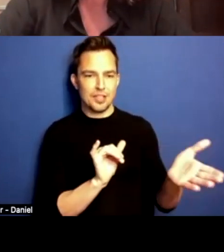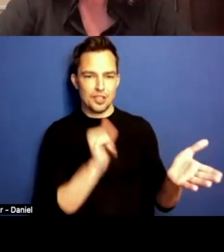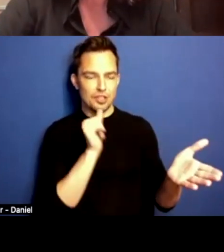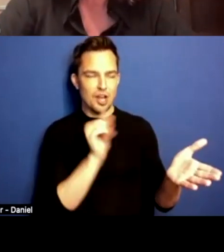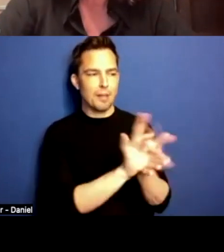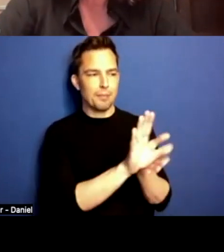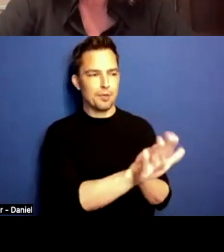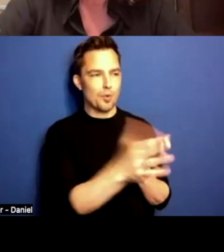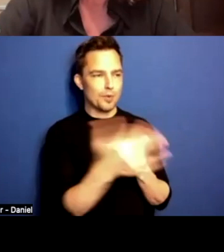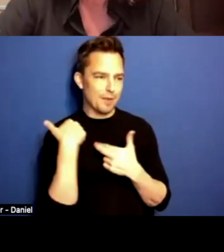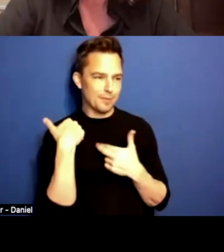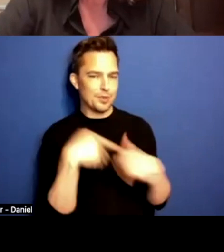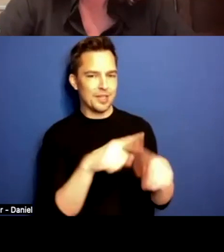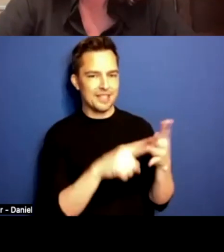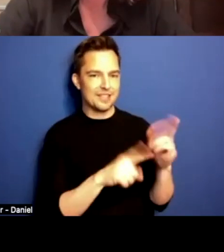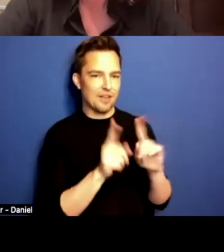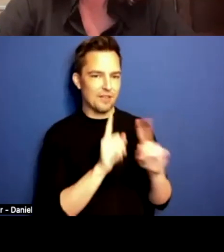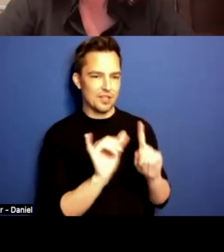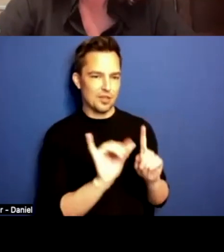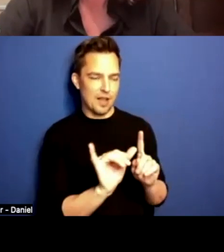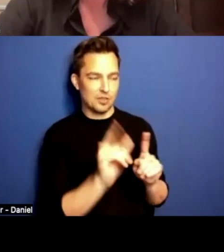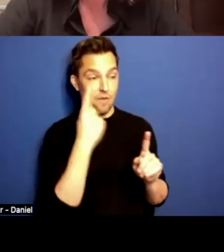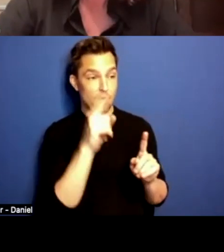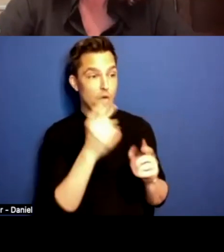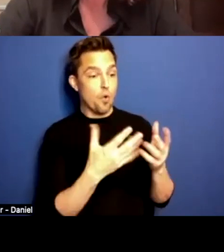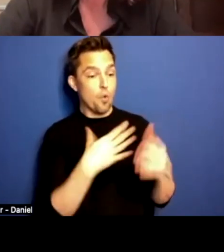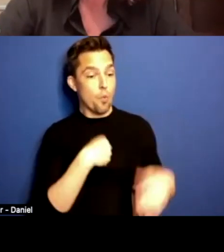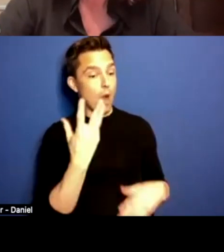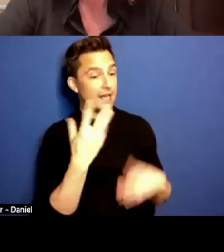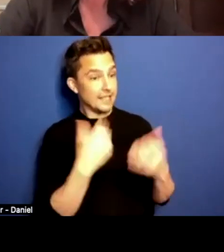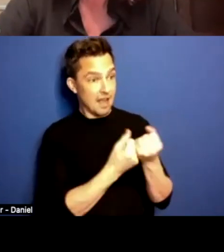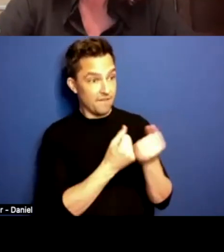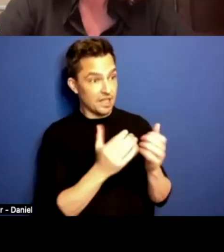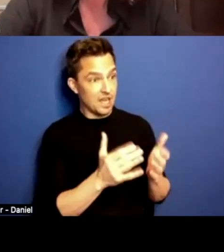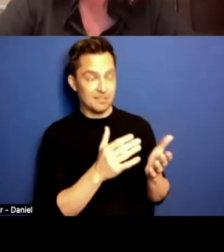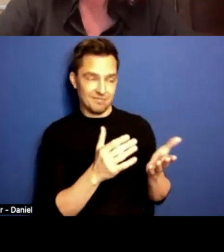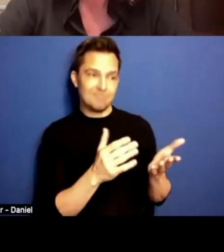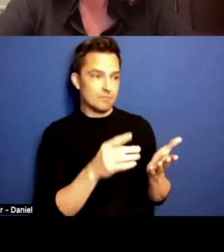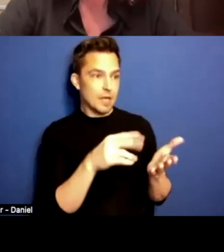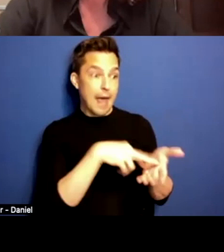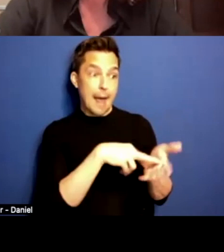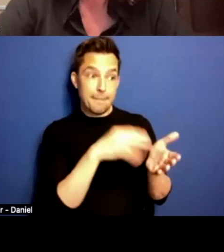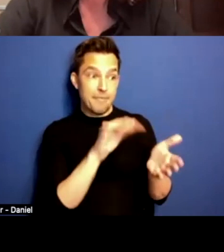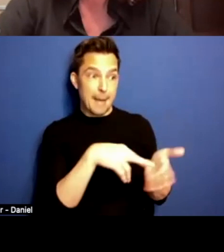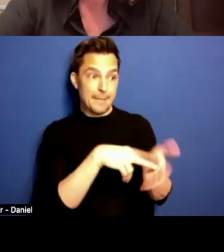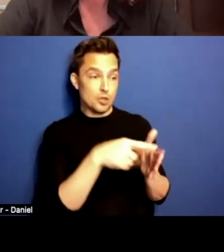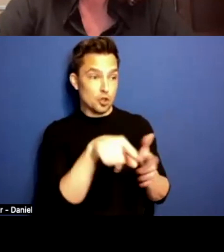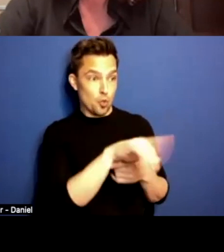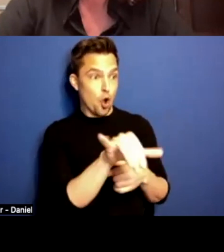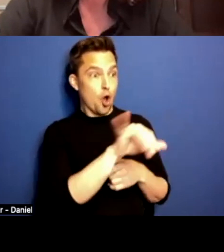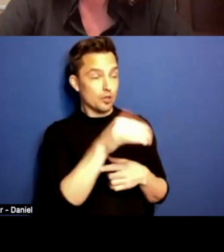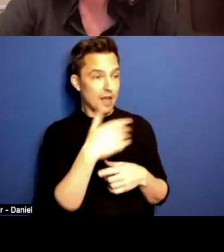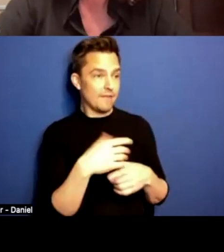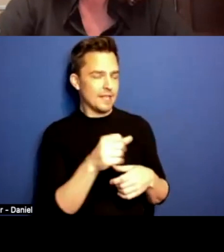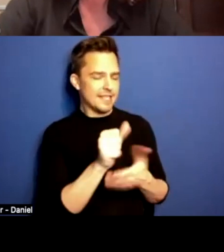in these conversations as well. So for white advocates, it really means for us that you have also sacred